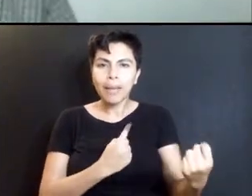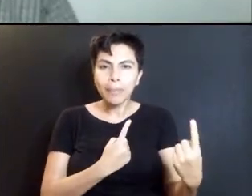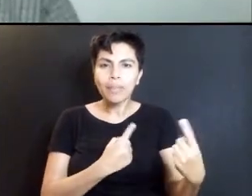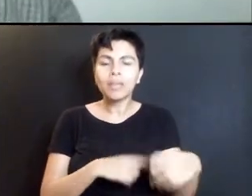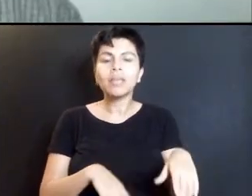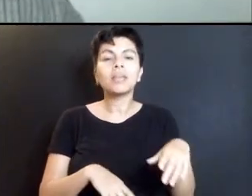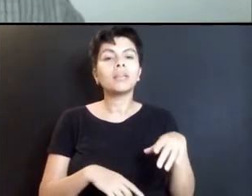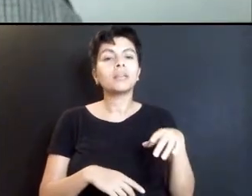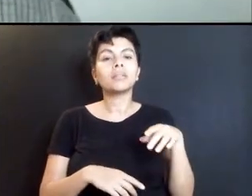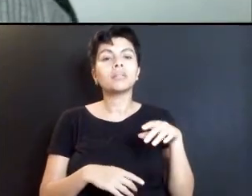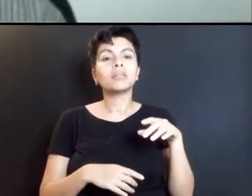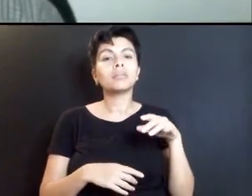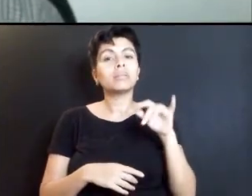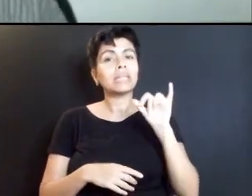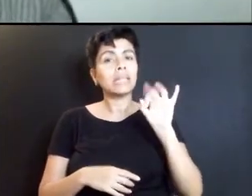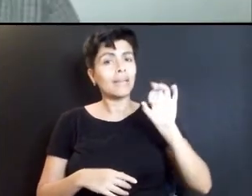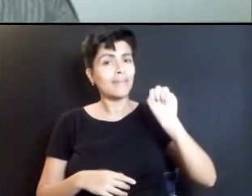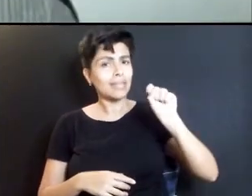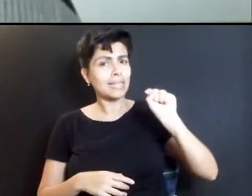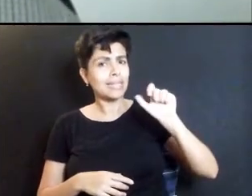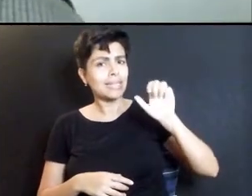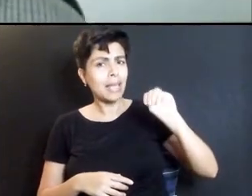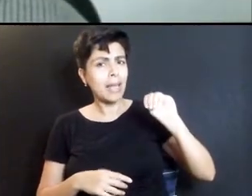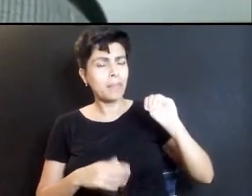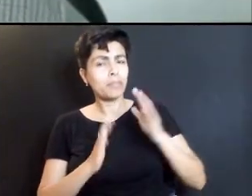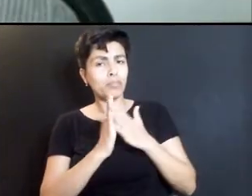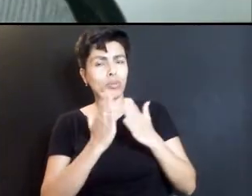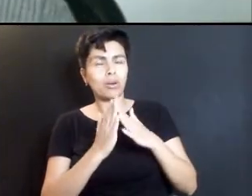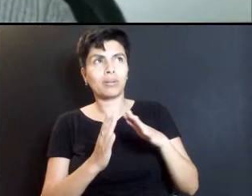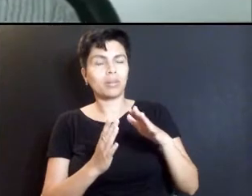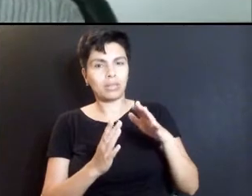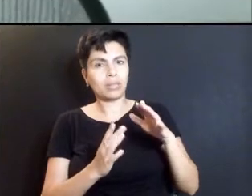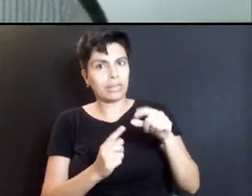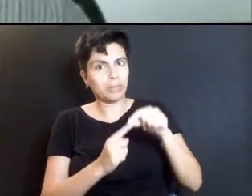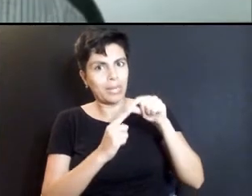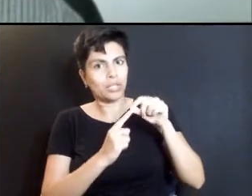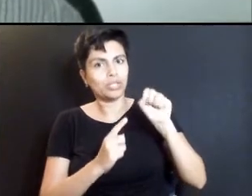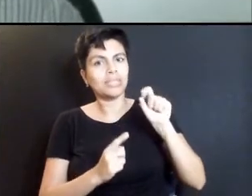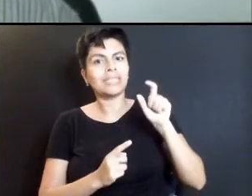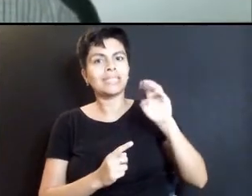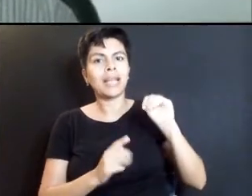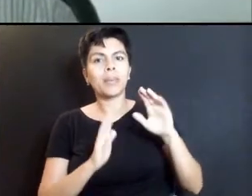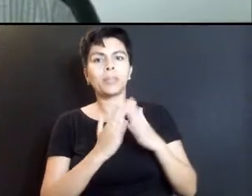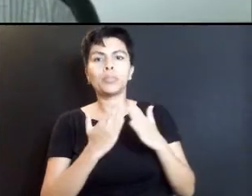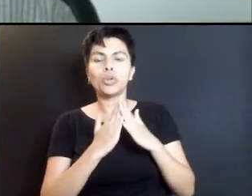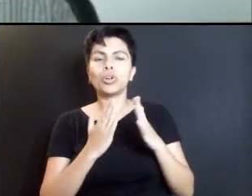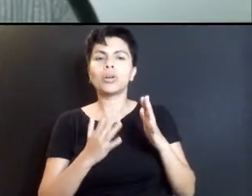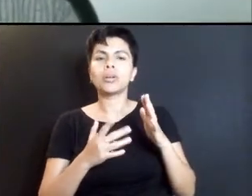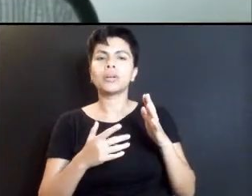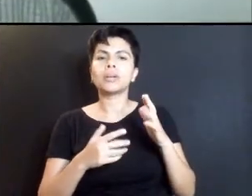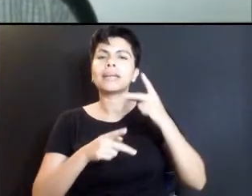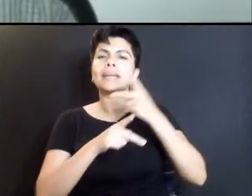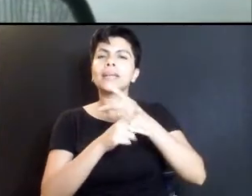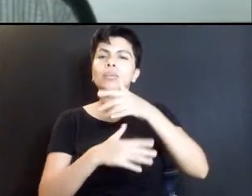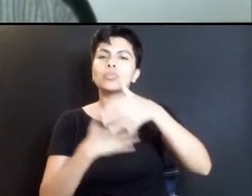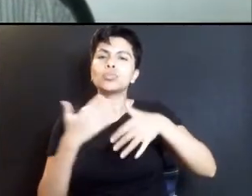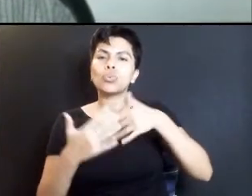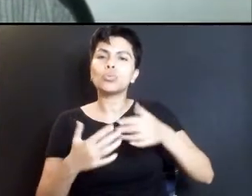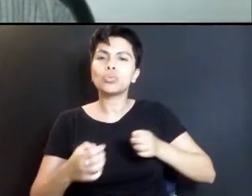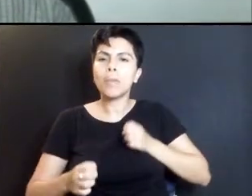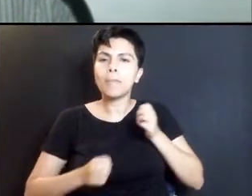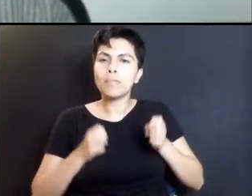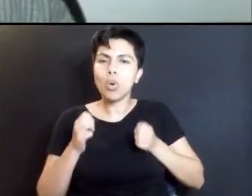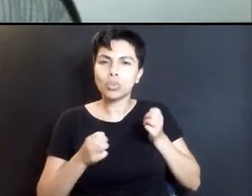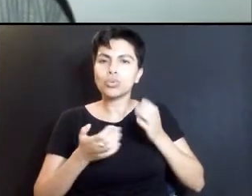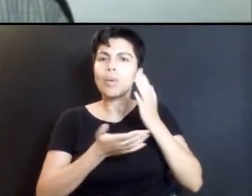Sometimes, even if it's a STEM book, especially if it's a STEM book, always keep the social emotional